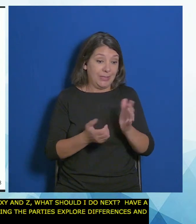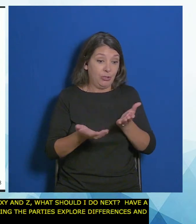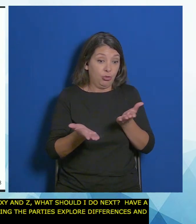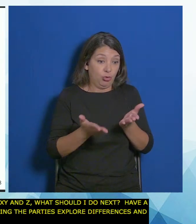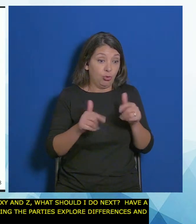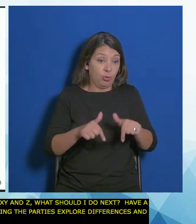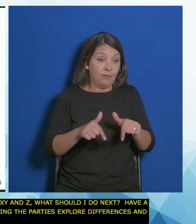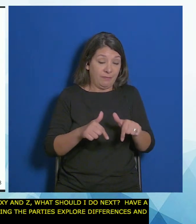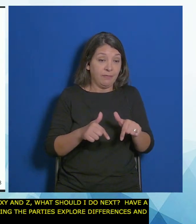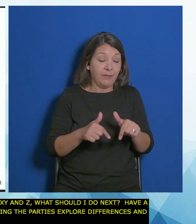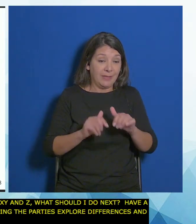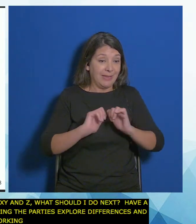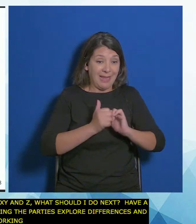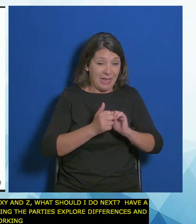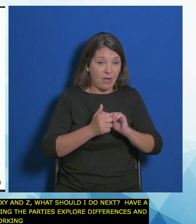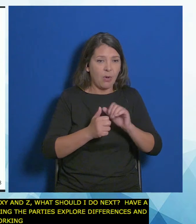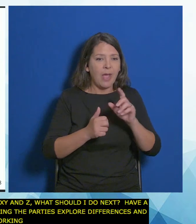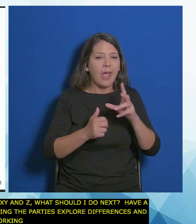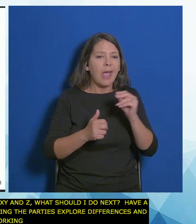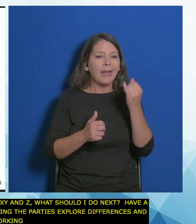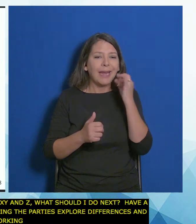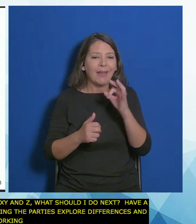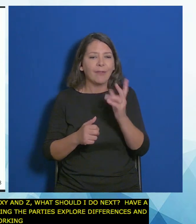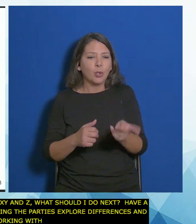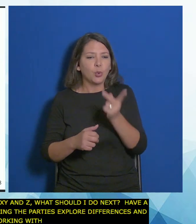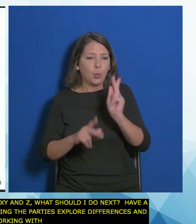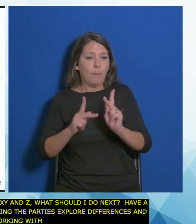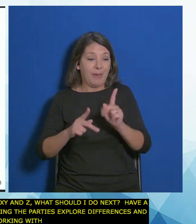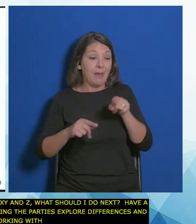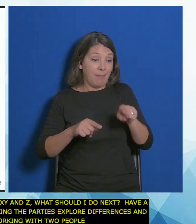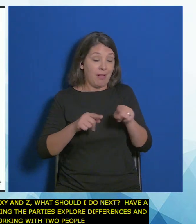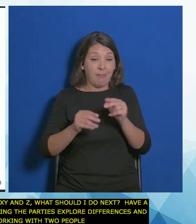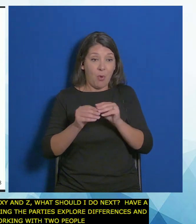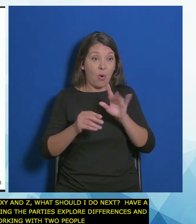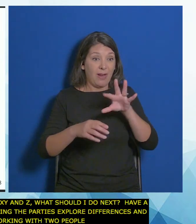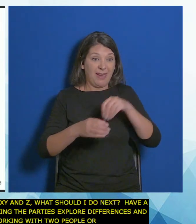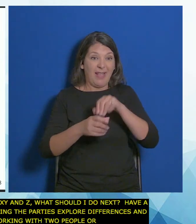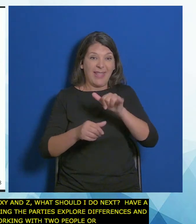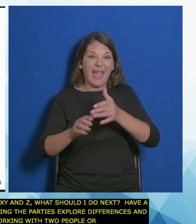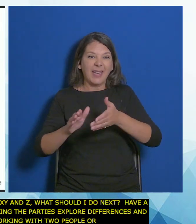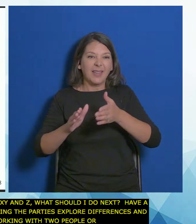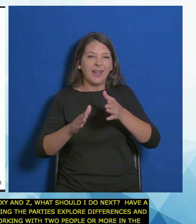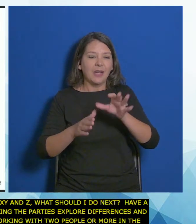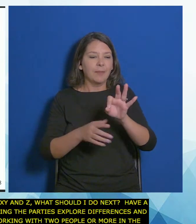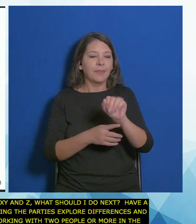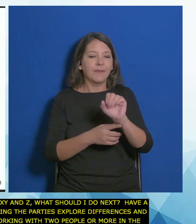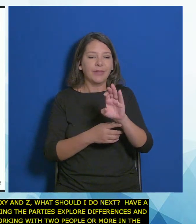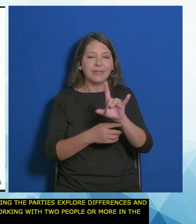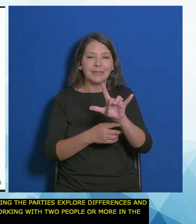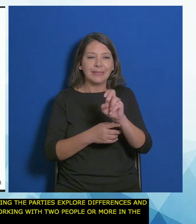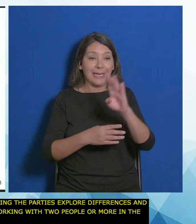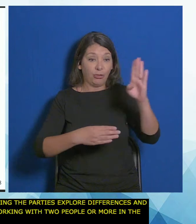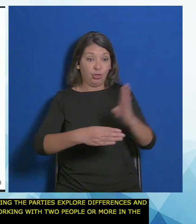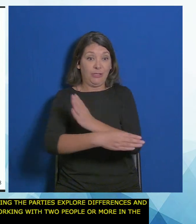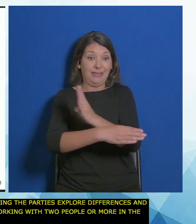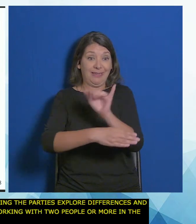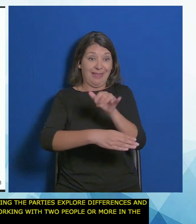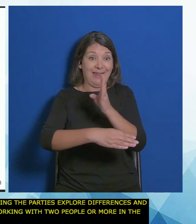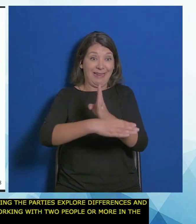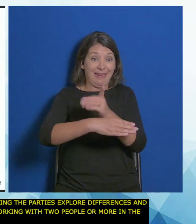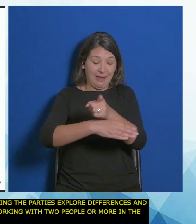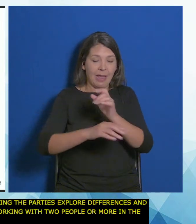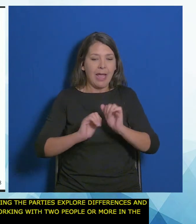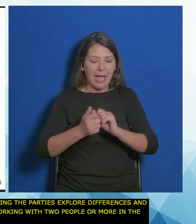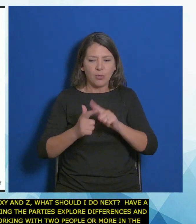now working with 2 people or more in the facilitation process, which is helping those people engage in